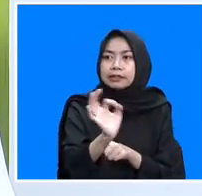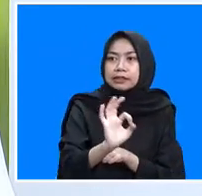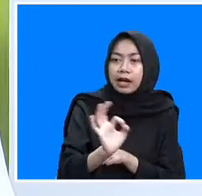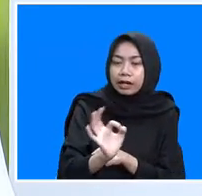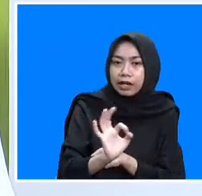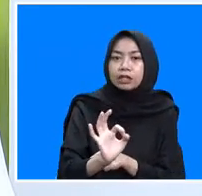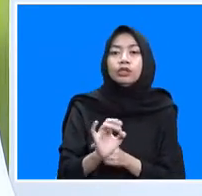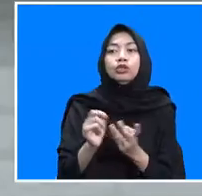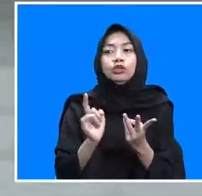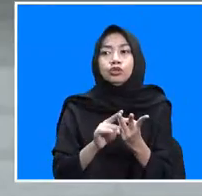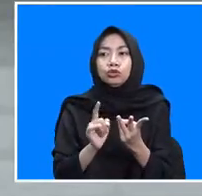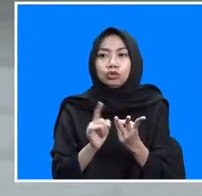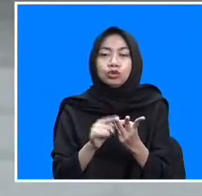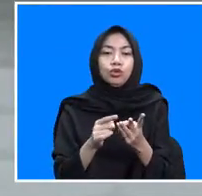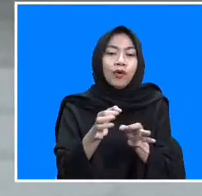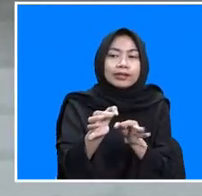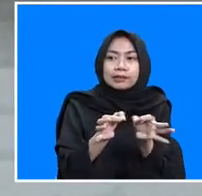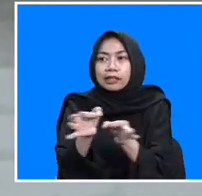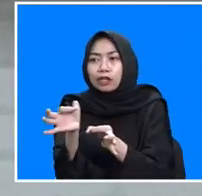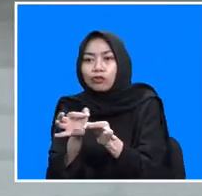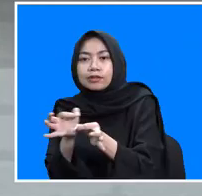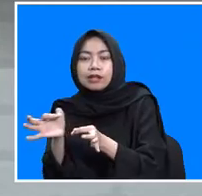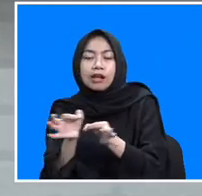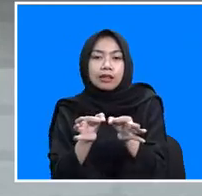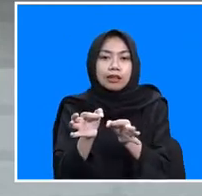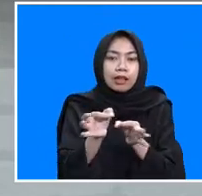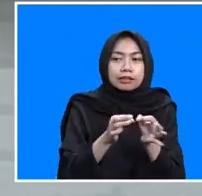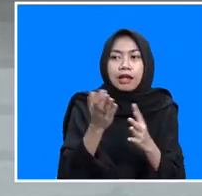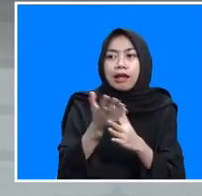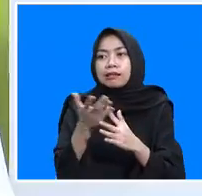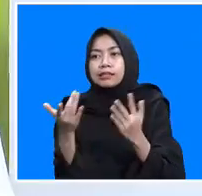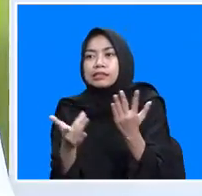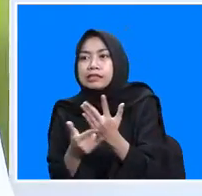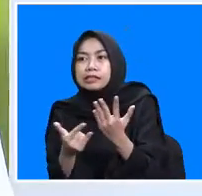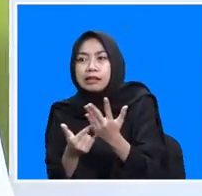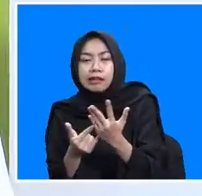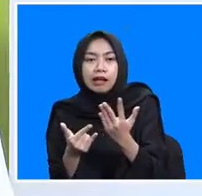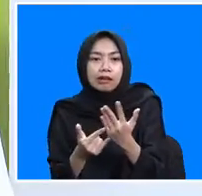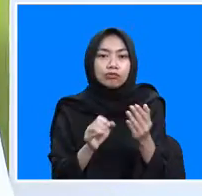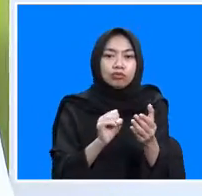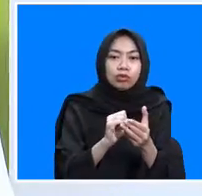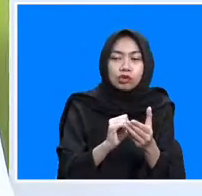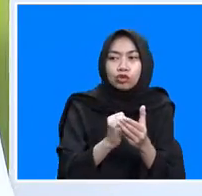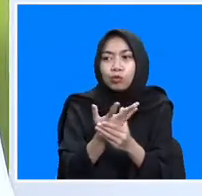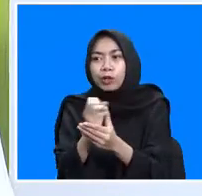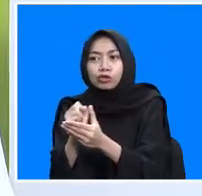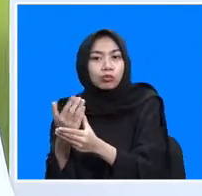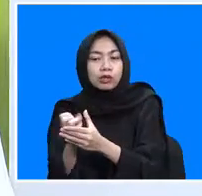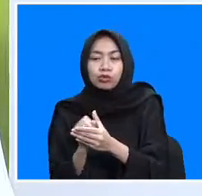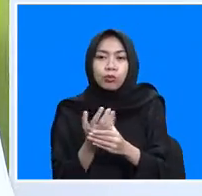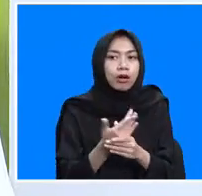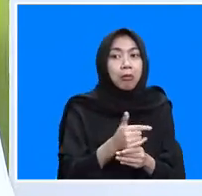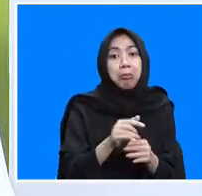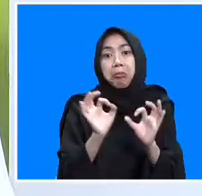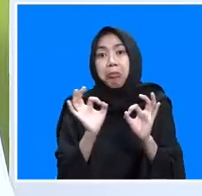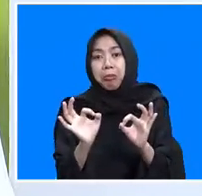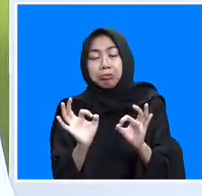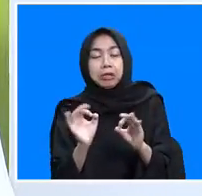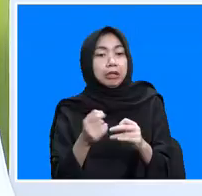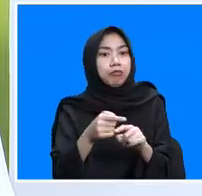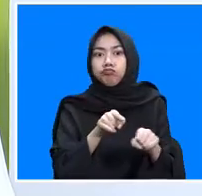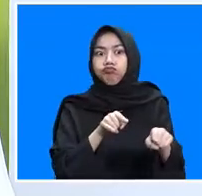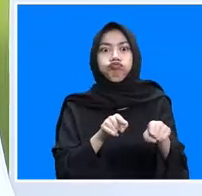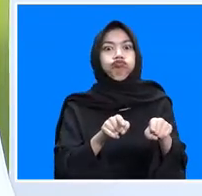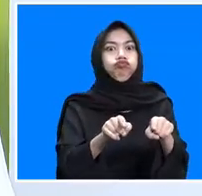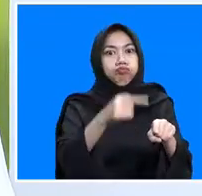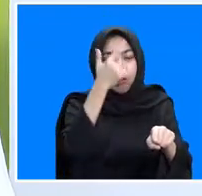resourcing around teachers that made the difference between, you know, those more advantaged and less advantaged schools.